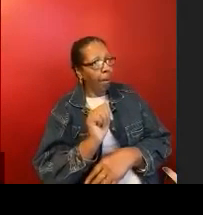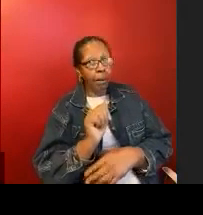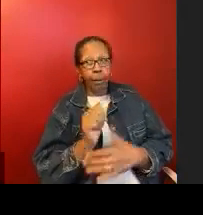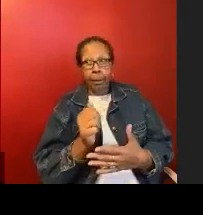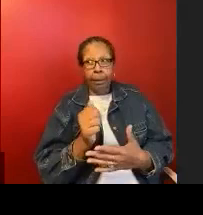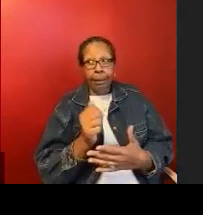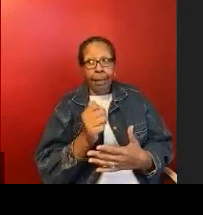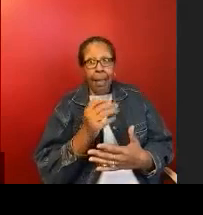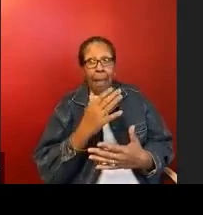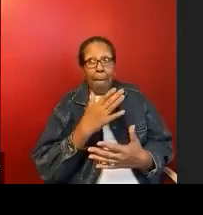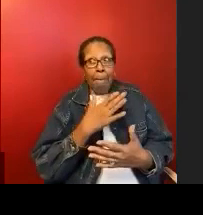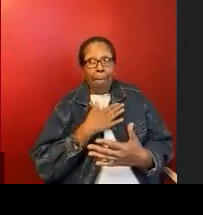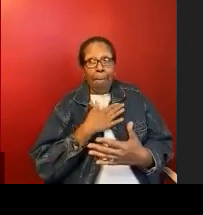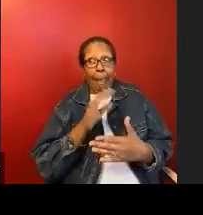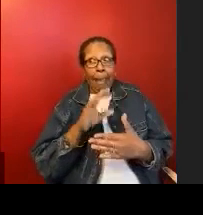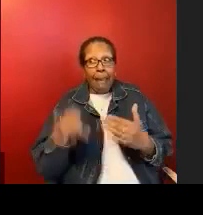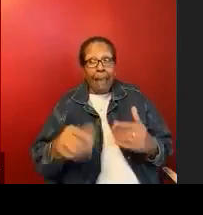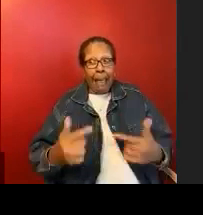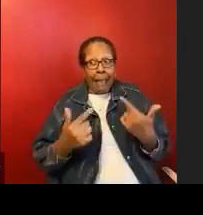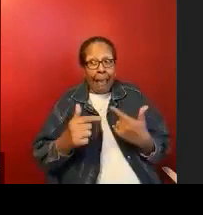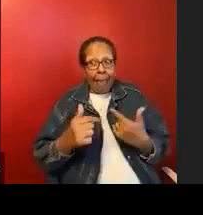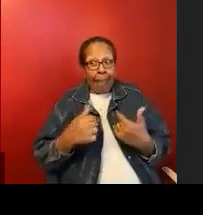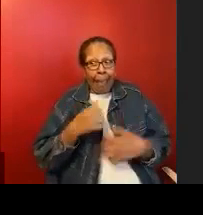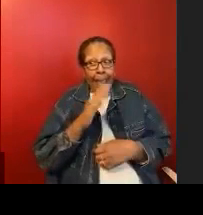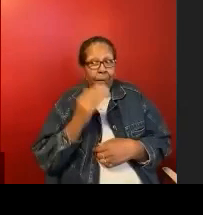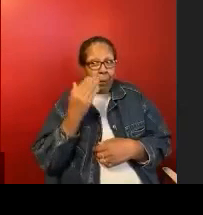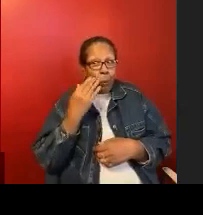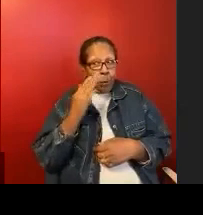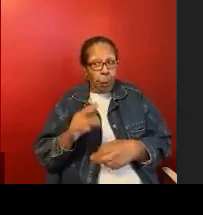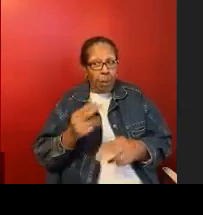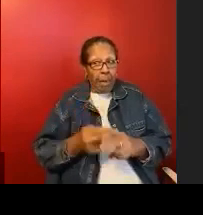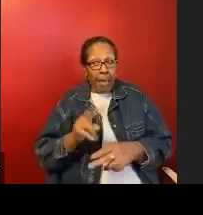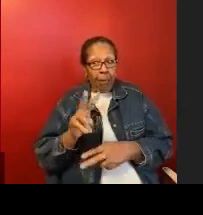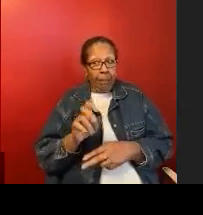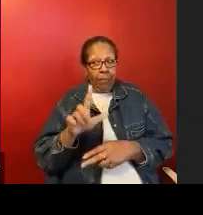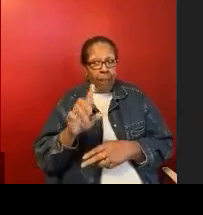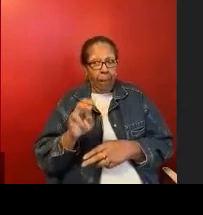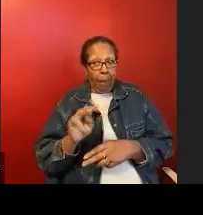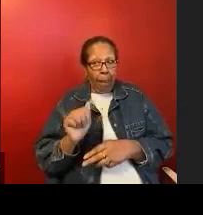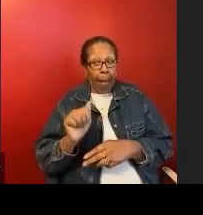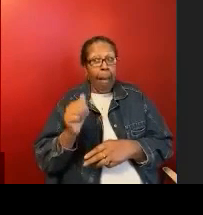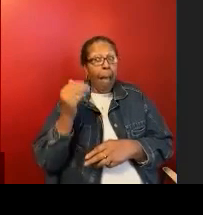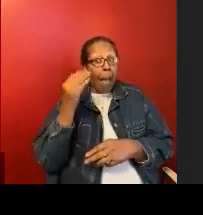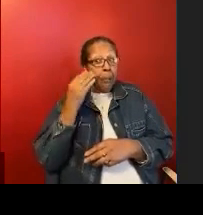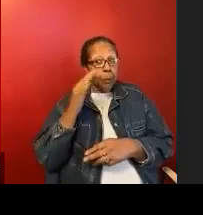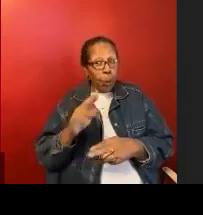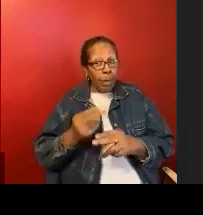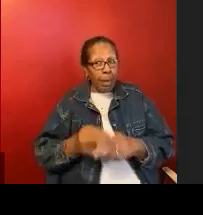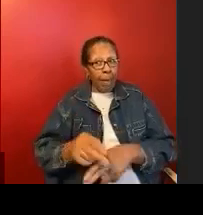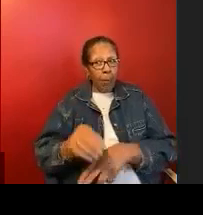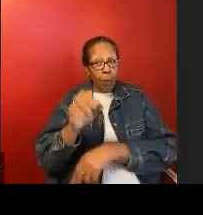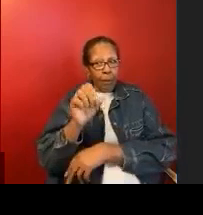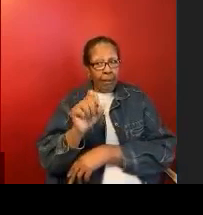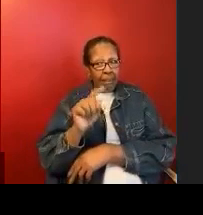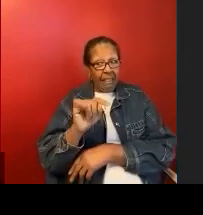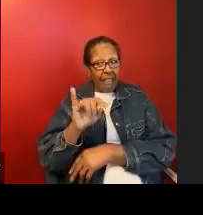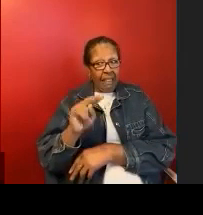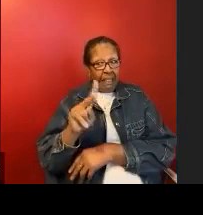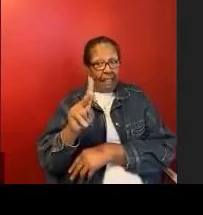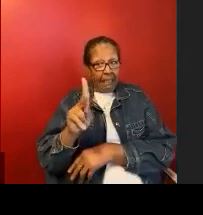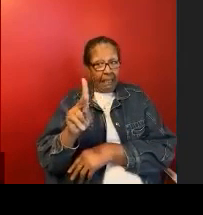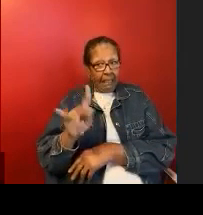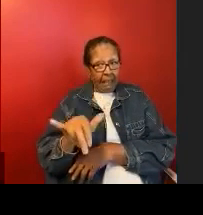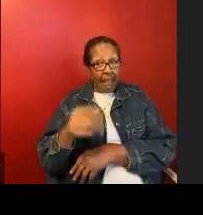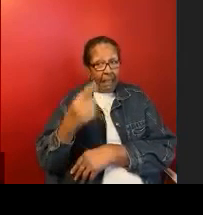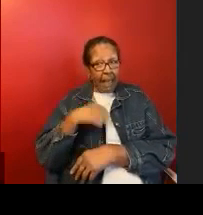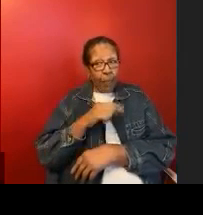whole life, I never knew your name was Velma. I always knew your name was Stinky because that was her nickname and that was the name that we had assigned to her